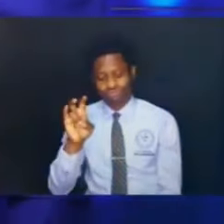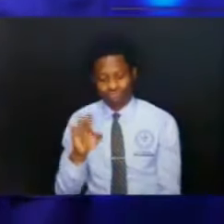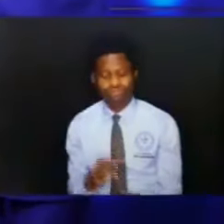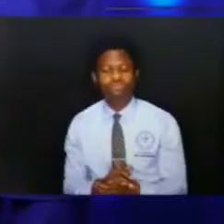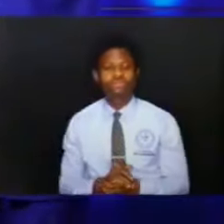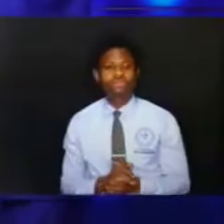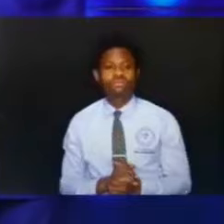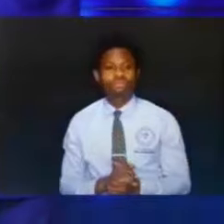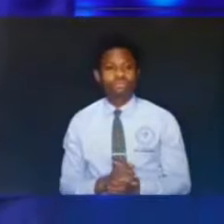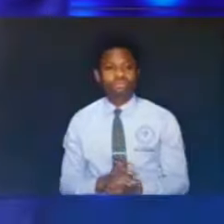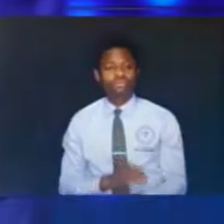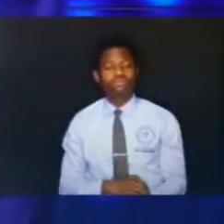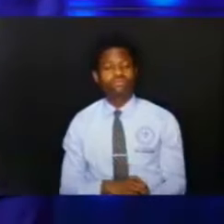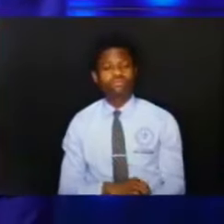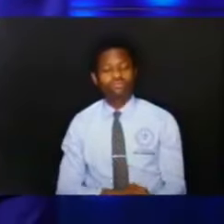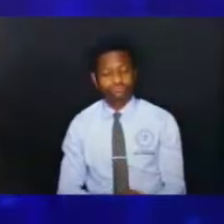19 from 7.